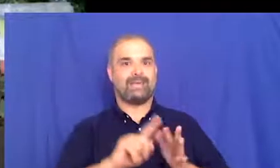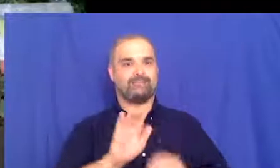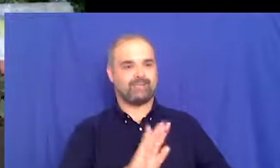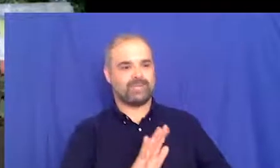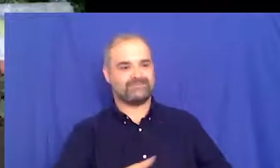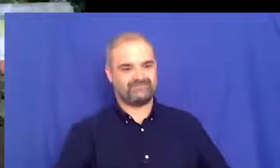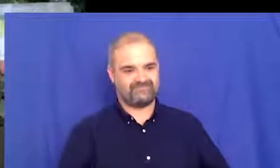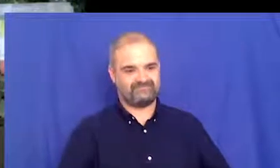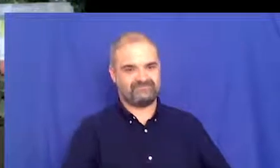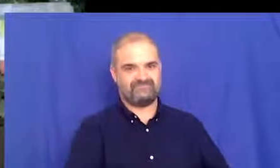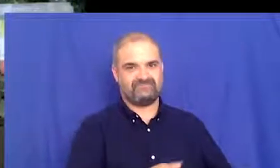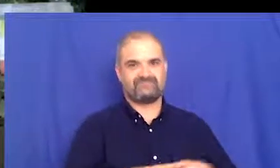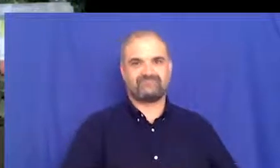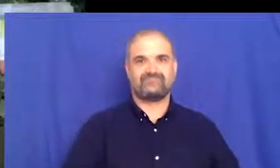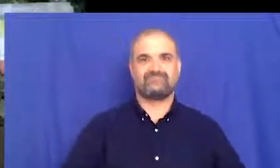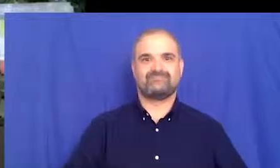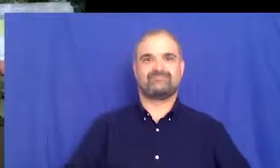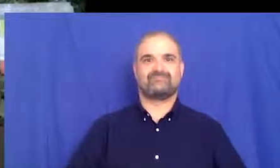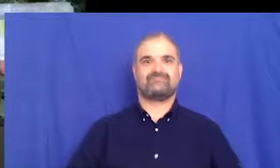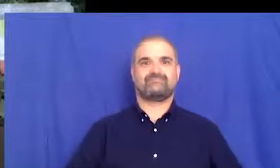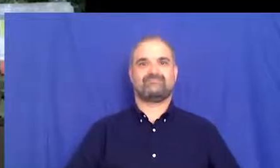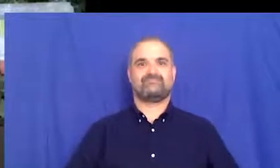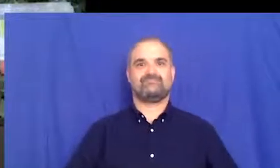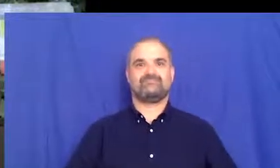Pele for now.